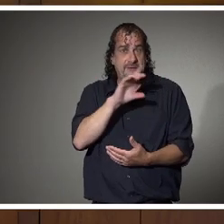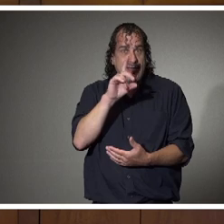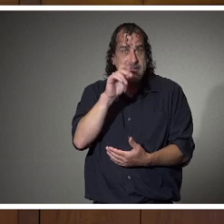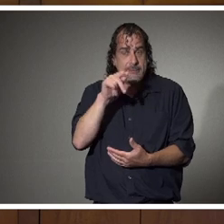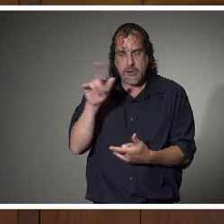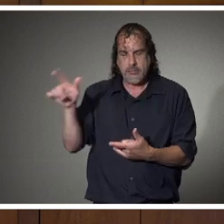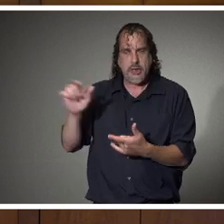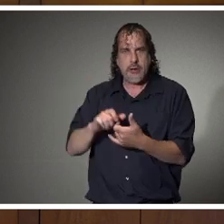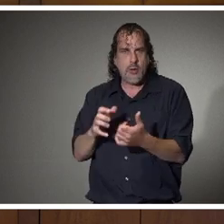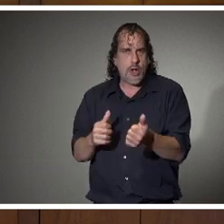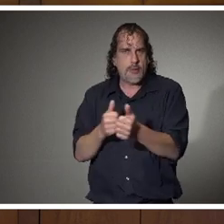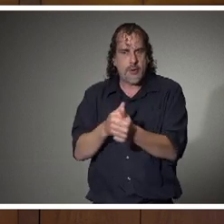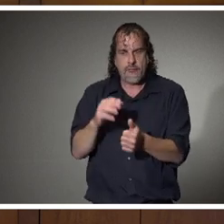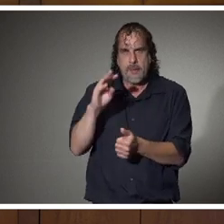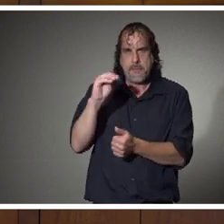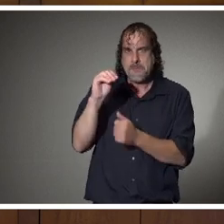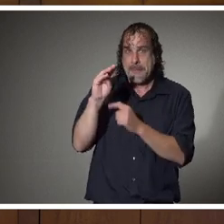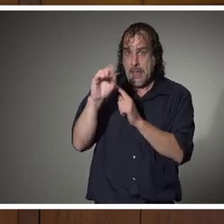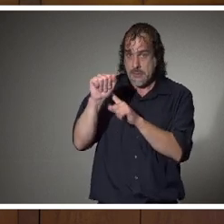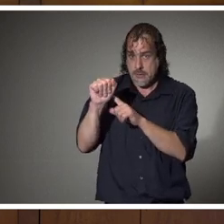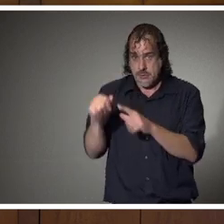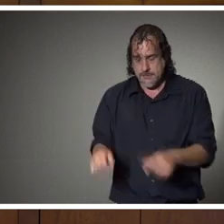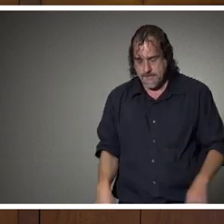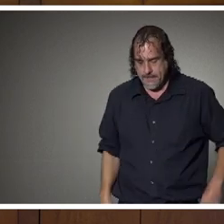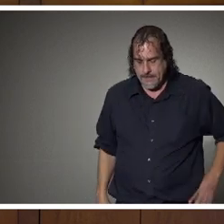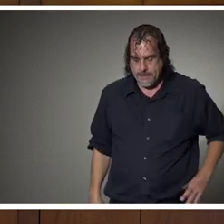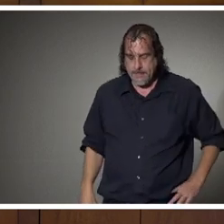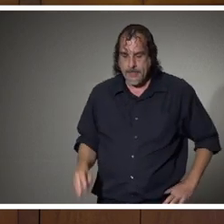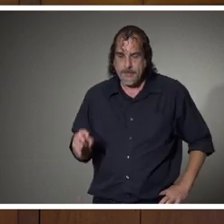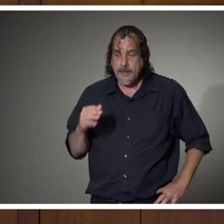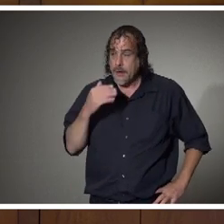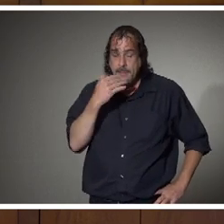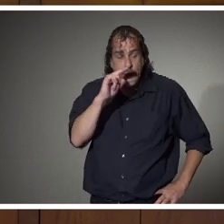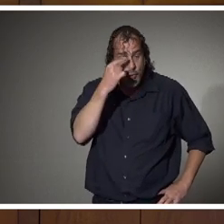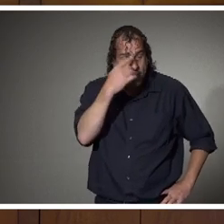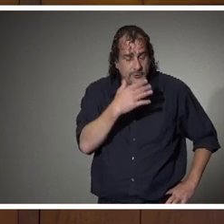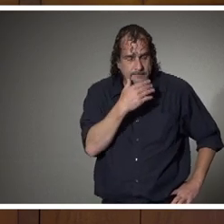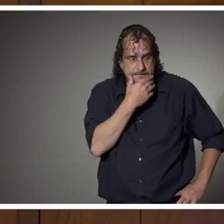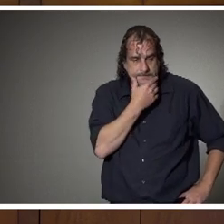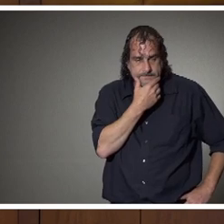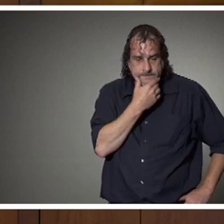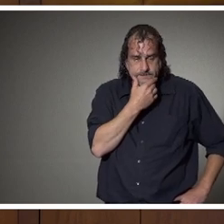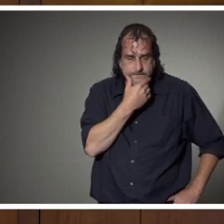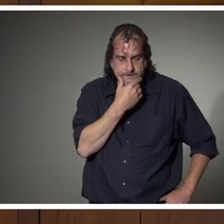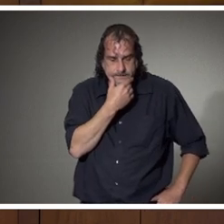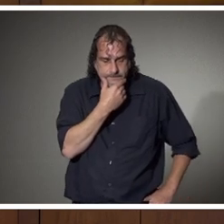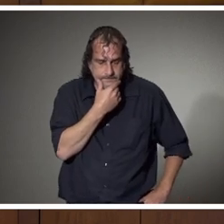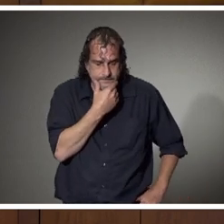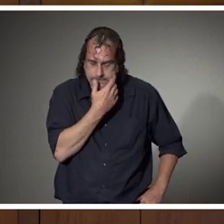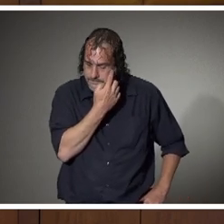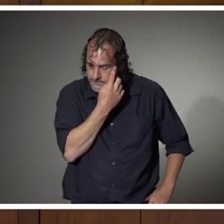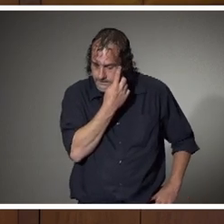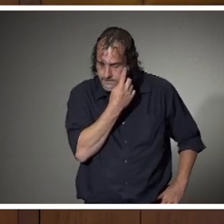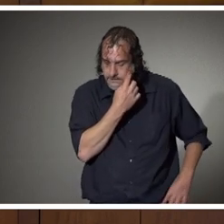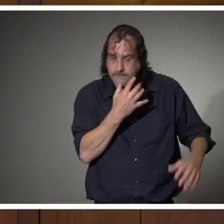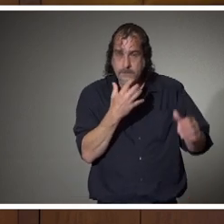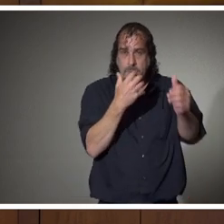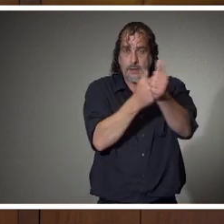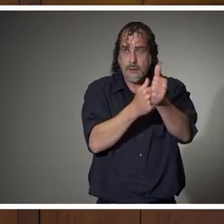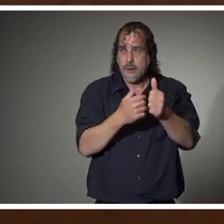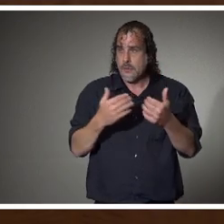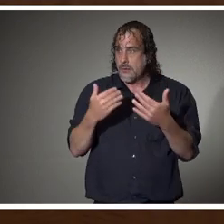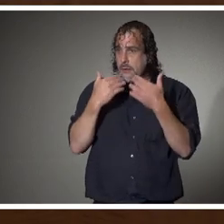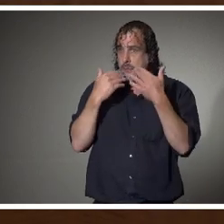update from Mississippi Emergency Management Agency. Matt. Thank you, Governor Reeves. Just want to give an update. First of all, thank Senator